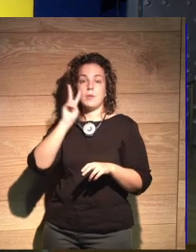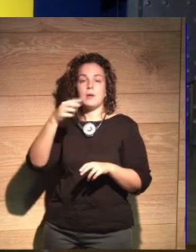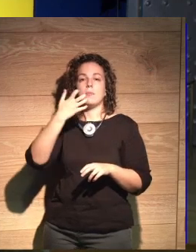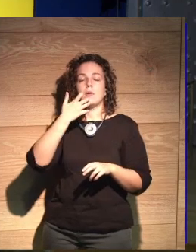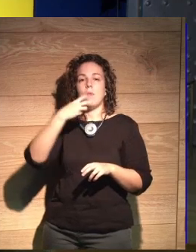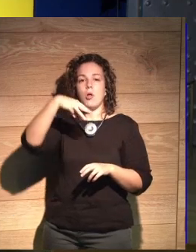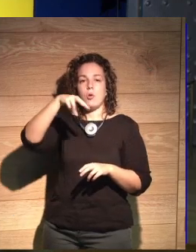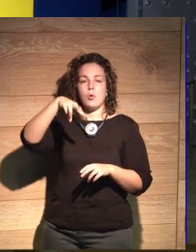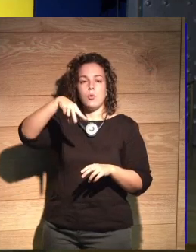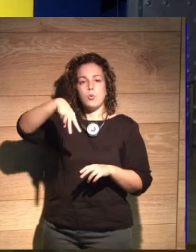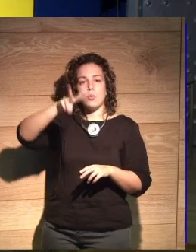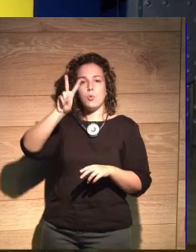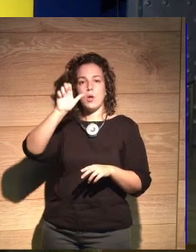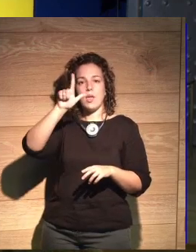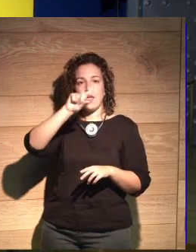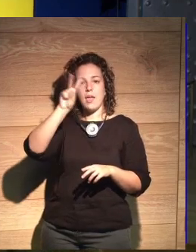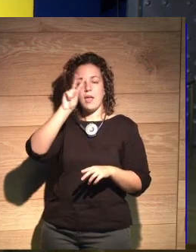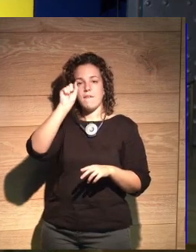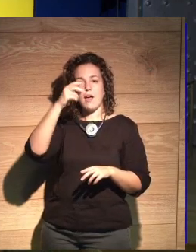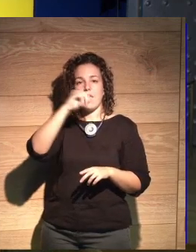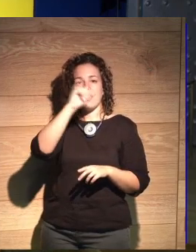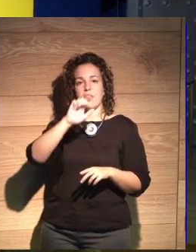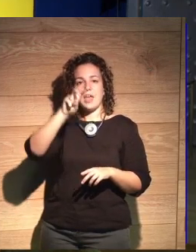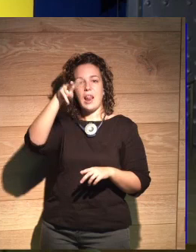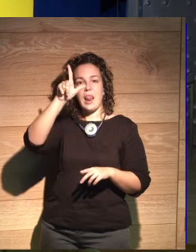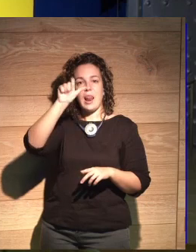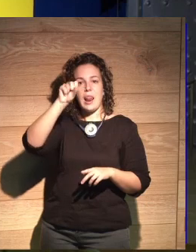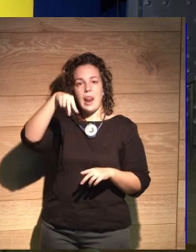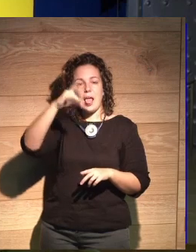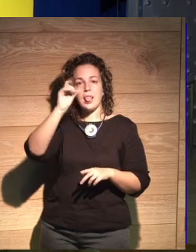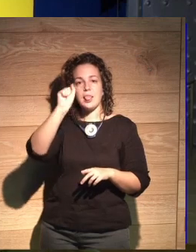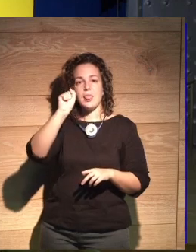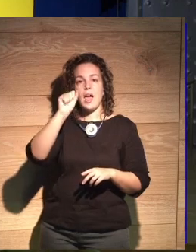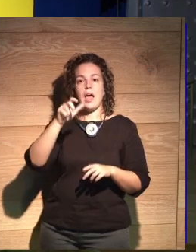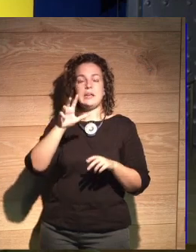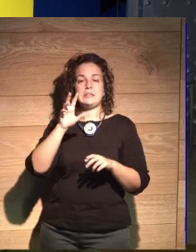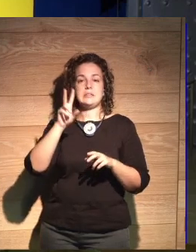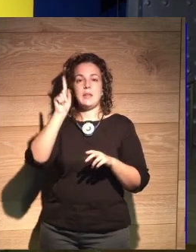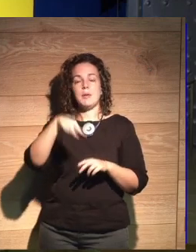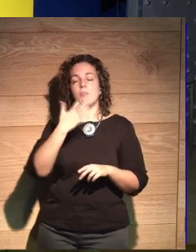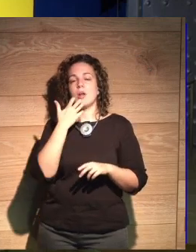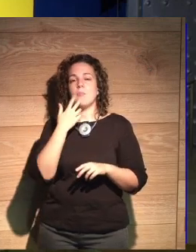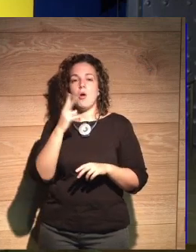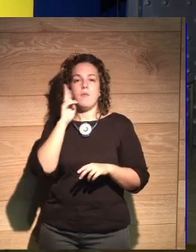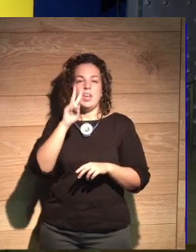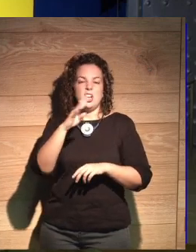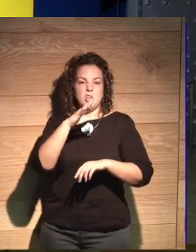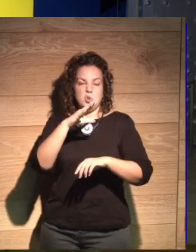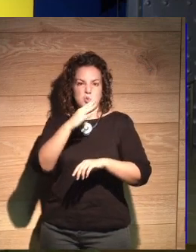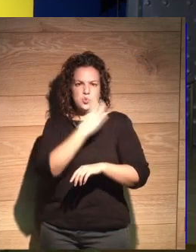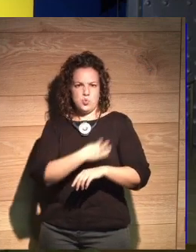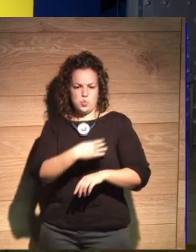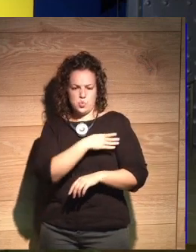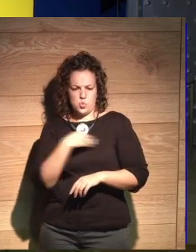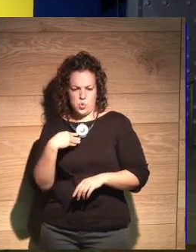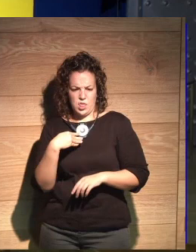to the Netherlands. Spain could look to Switzerland as good examples, and Spain could also look as bad examples for how not